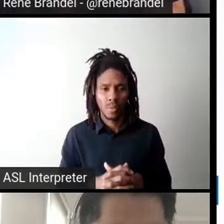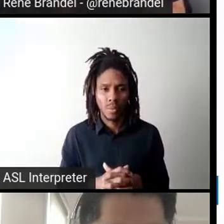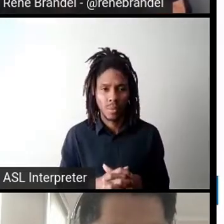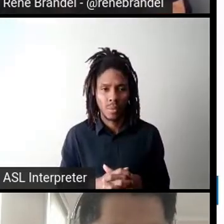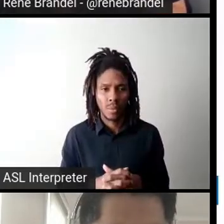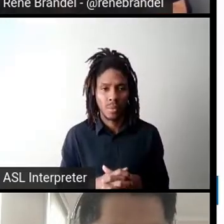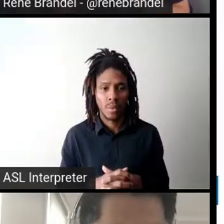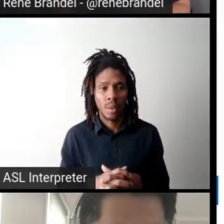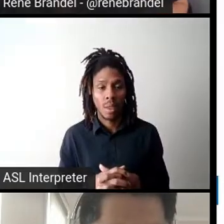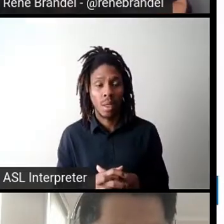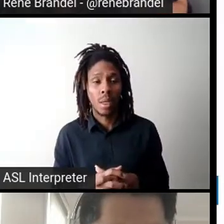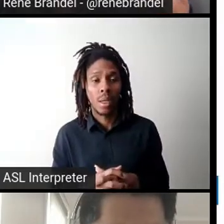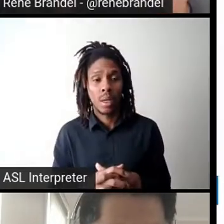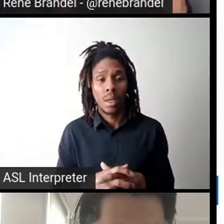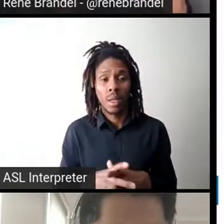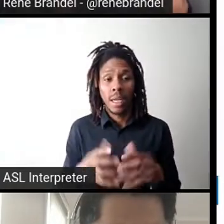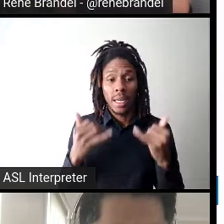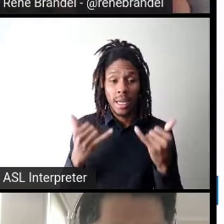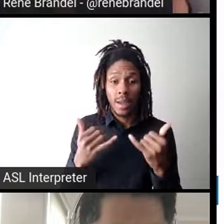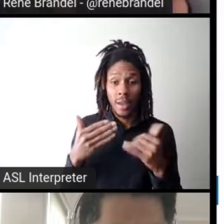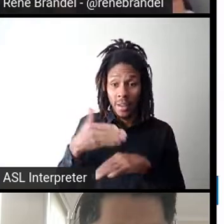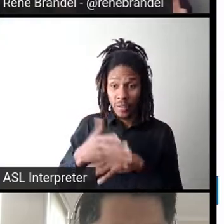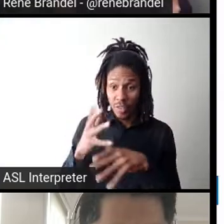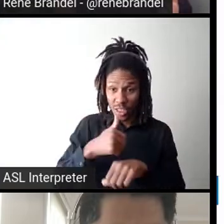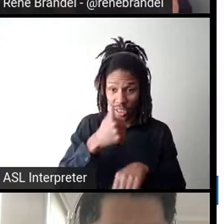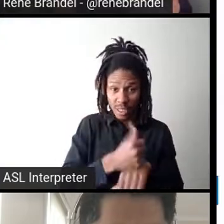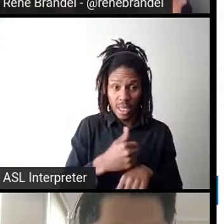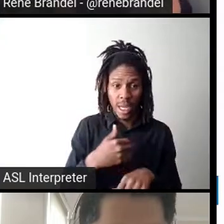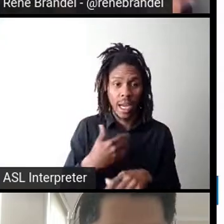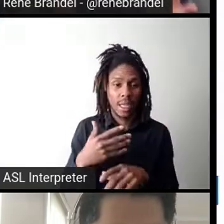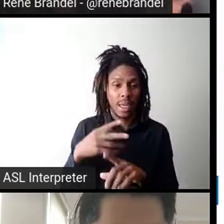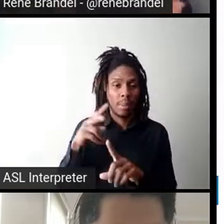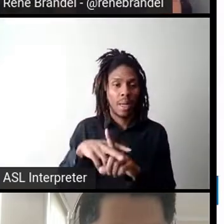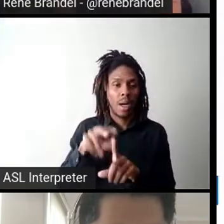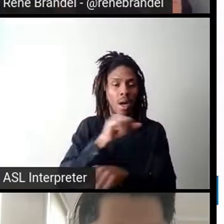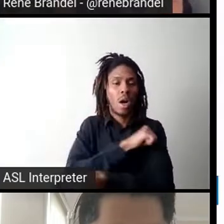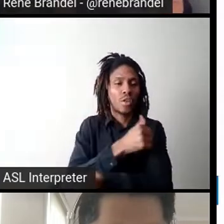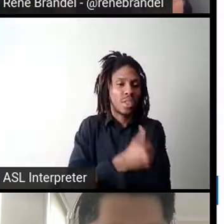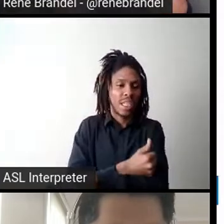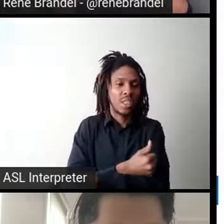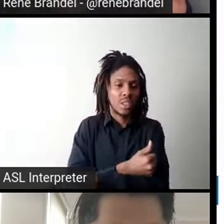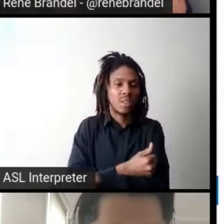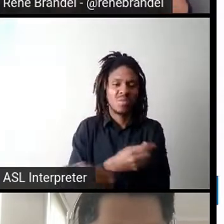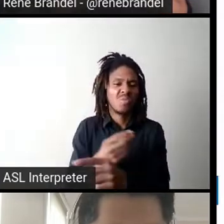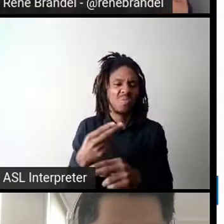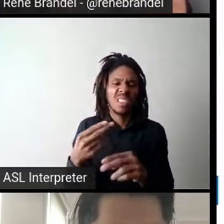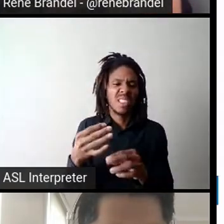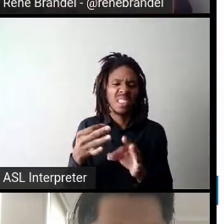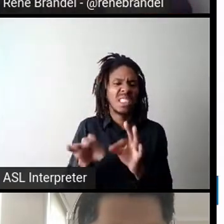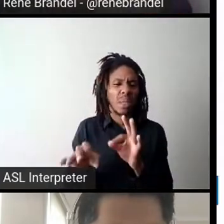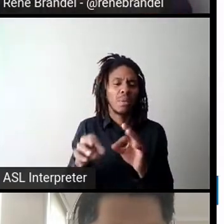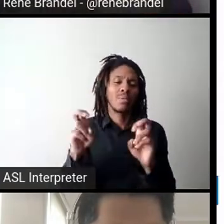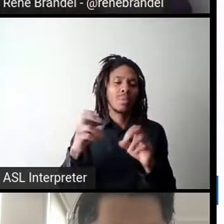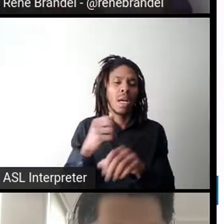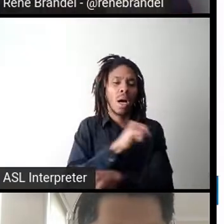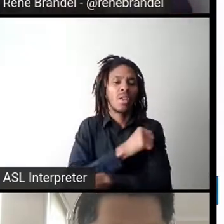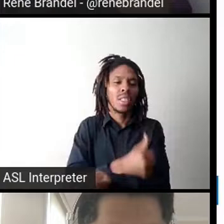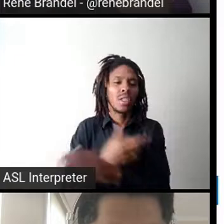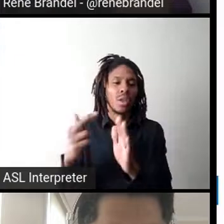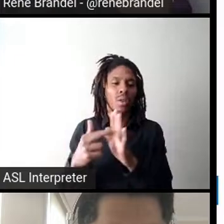So now after setting this up, I can also apply authorization rules on it pretty simply. It's basically like just